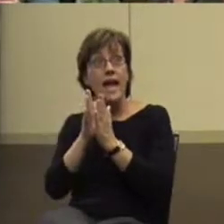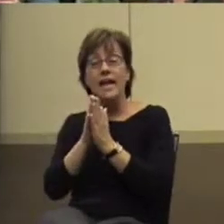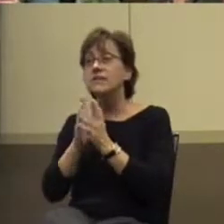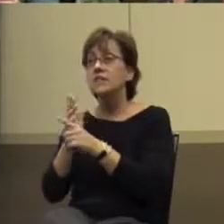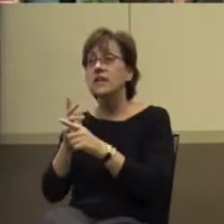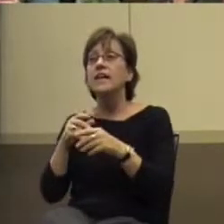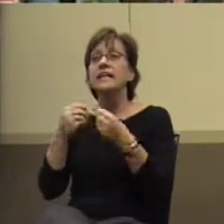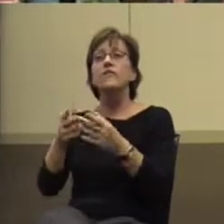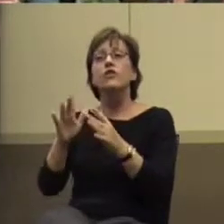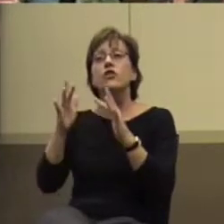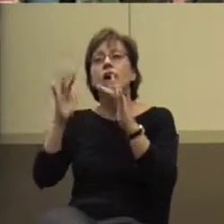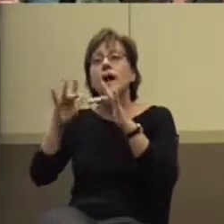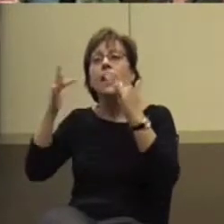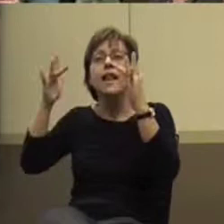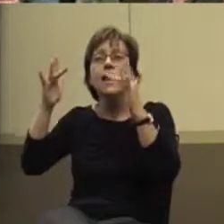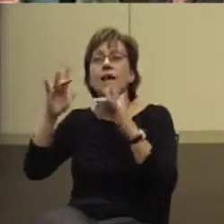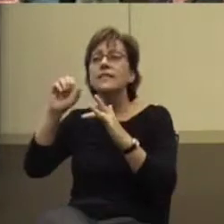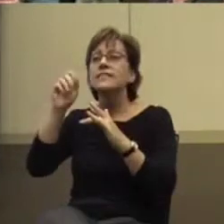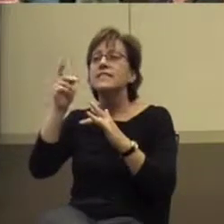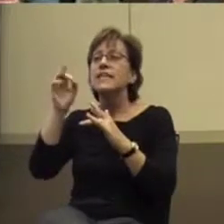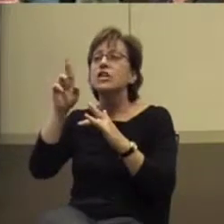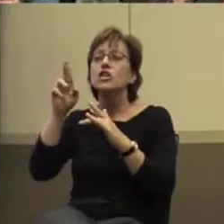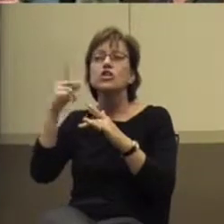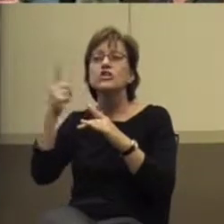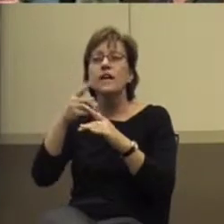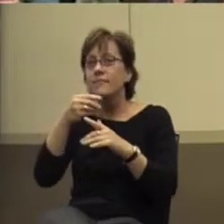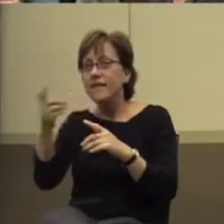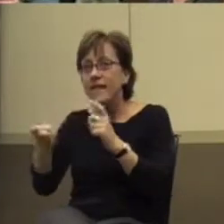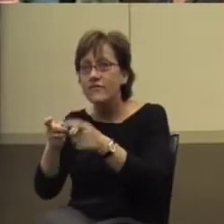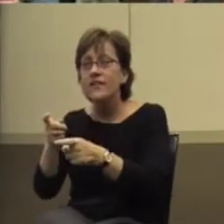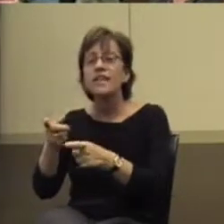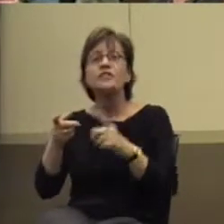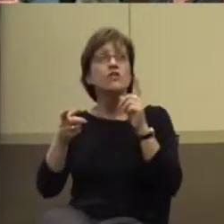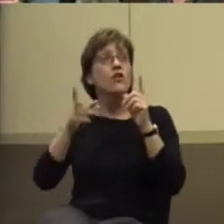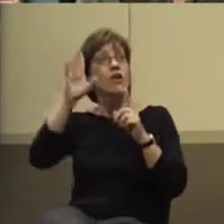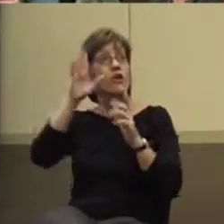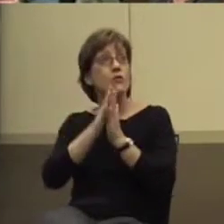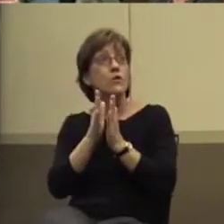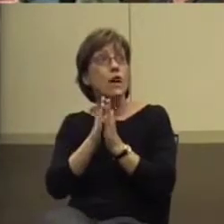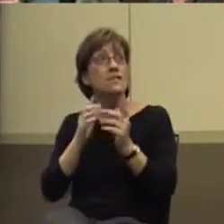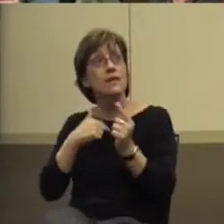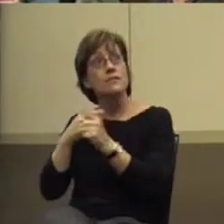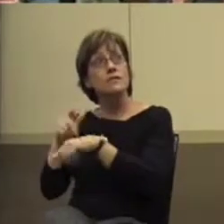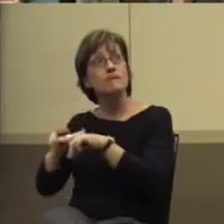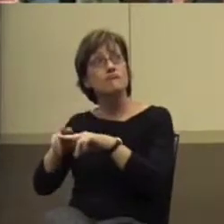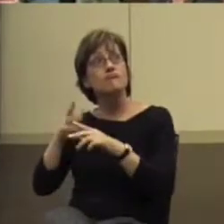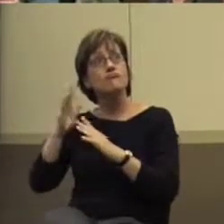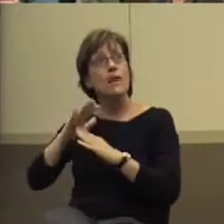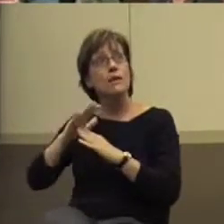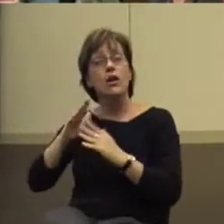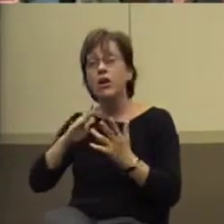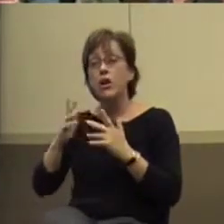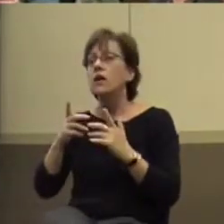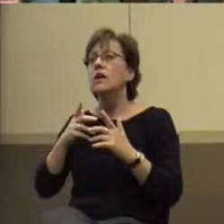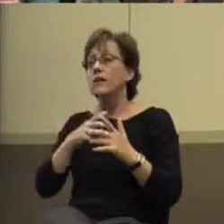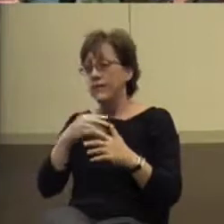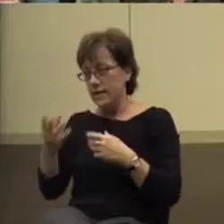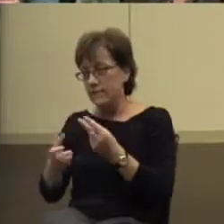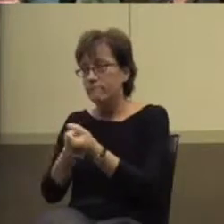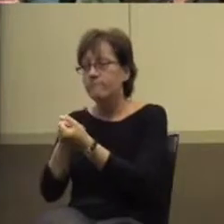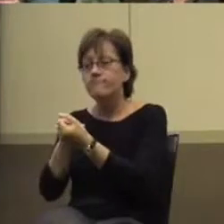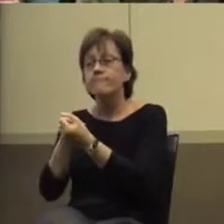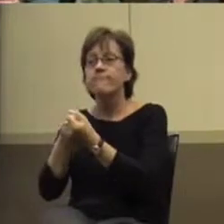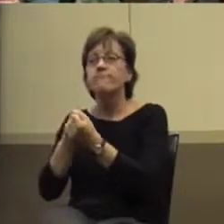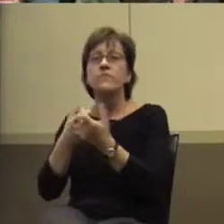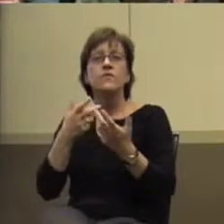sticker or something, so that every time she's requesting it, she's getting more frequent reinforcement. Right. And then it might help maintain her